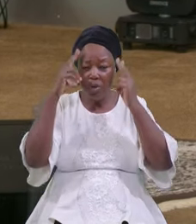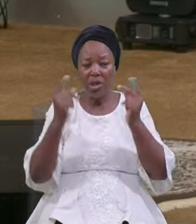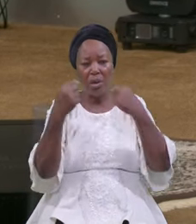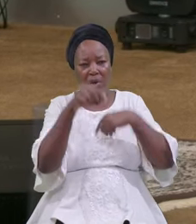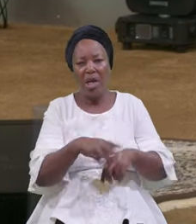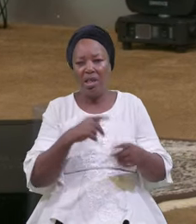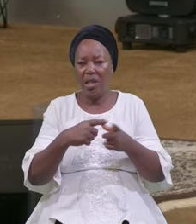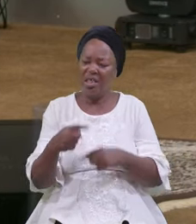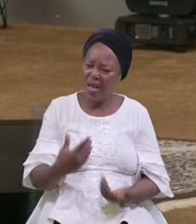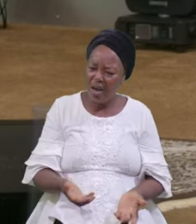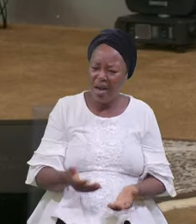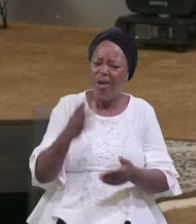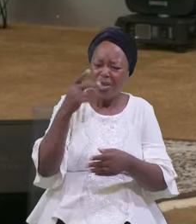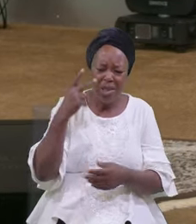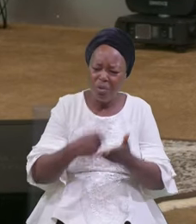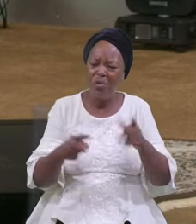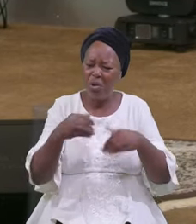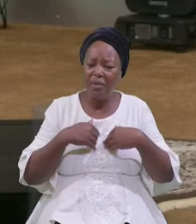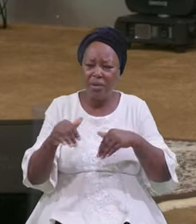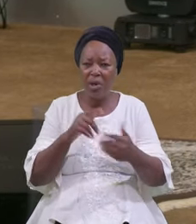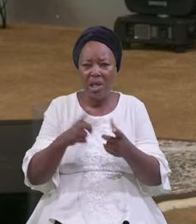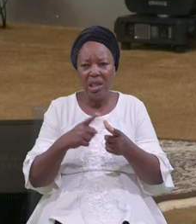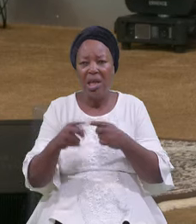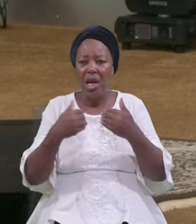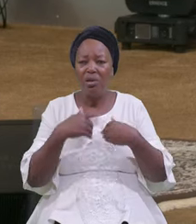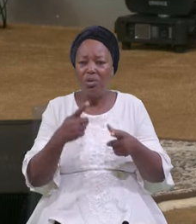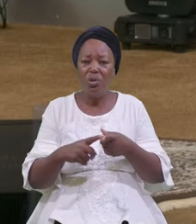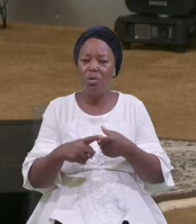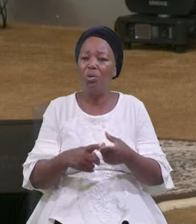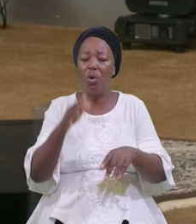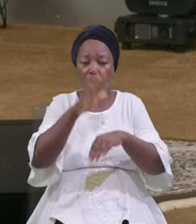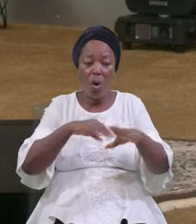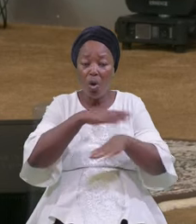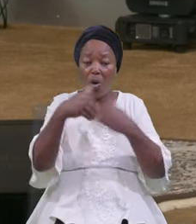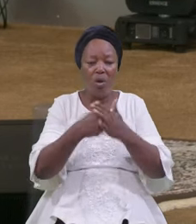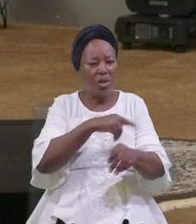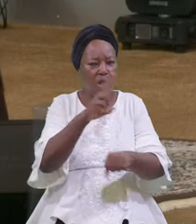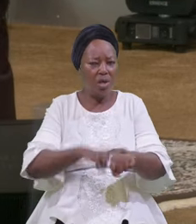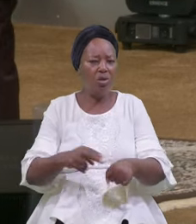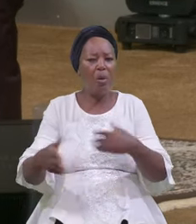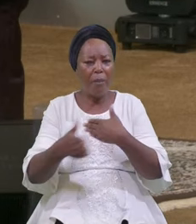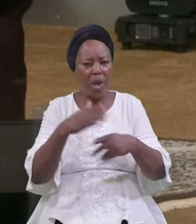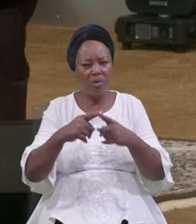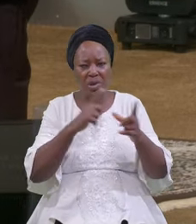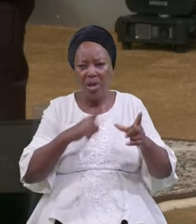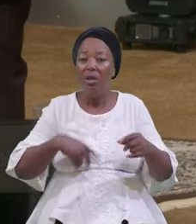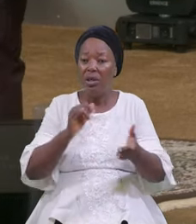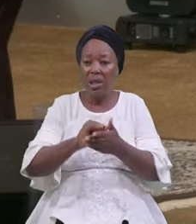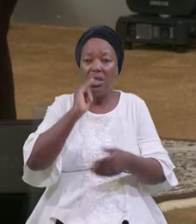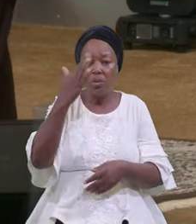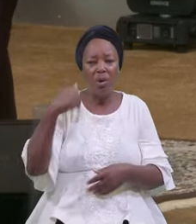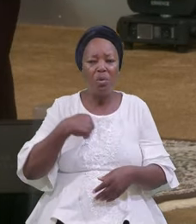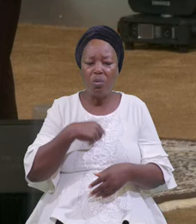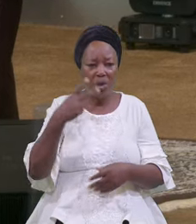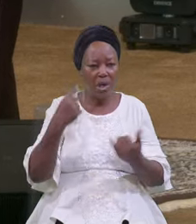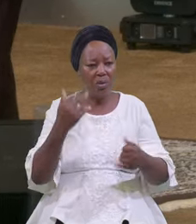at what you have done. He needed to call the whole nation back to the Lord. That's why we read now in